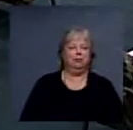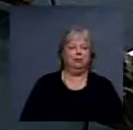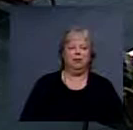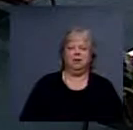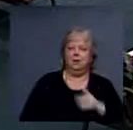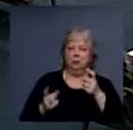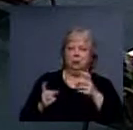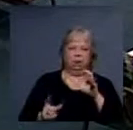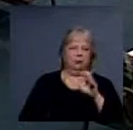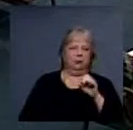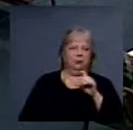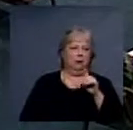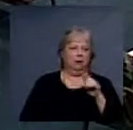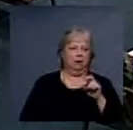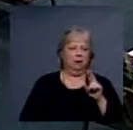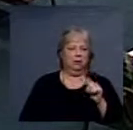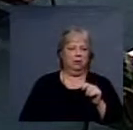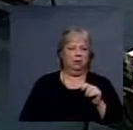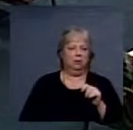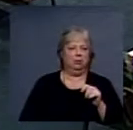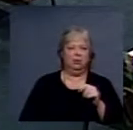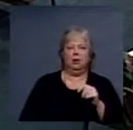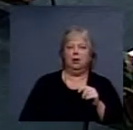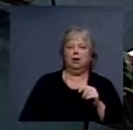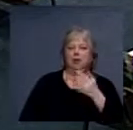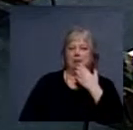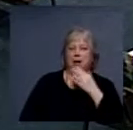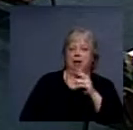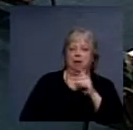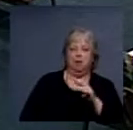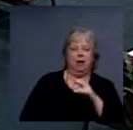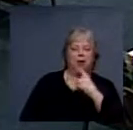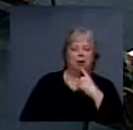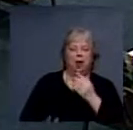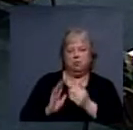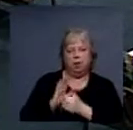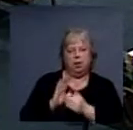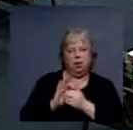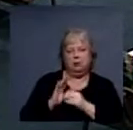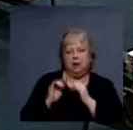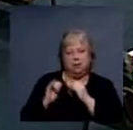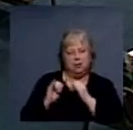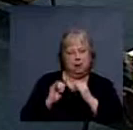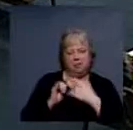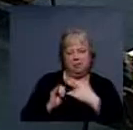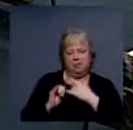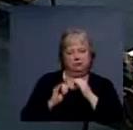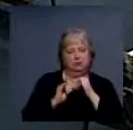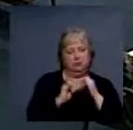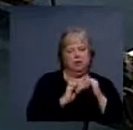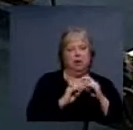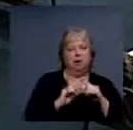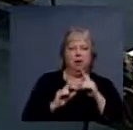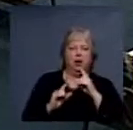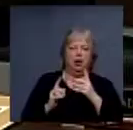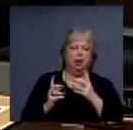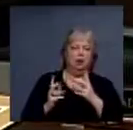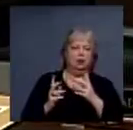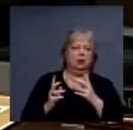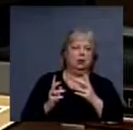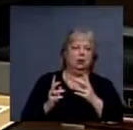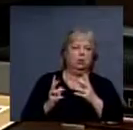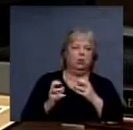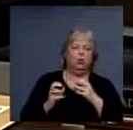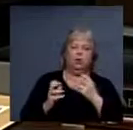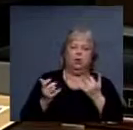Director Kazort? Thanks, Mayor, and I certainly echo everything everybody else has said here. I want to speak to point out that